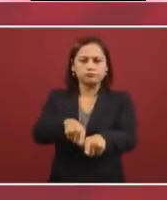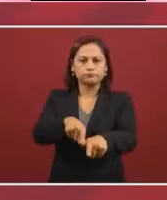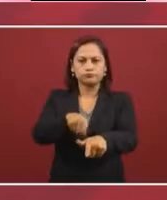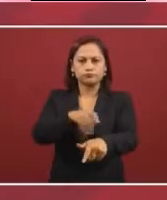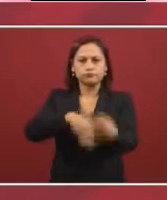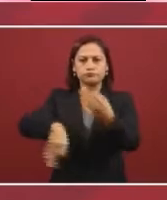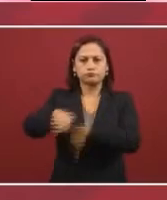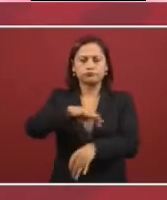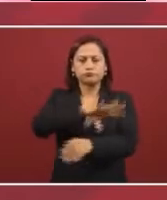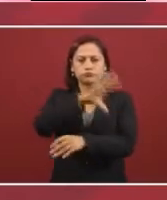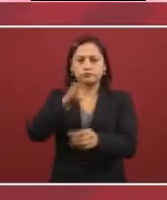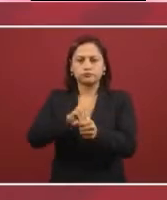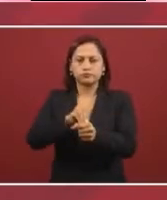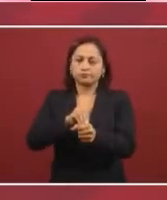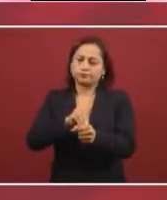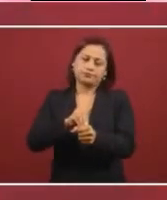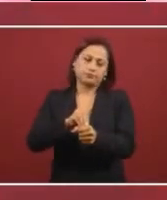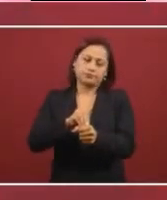That I can assure you,